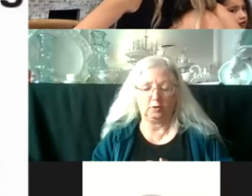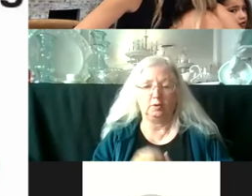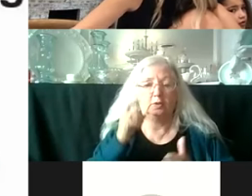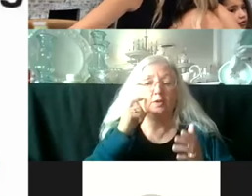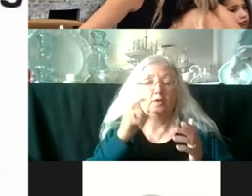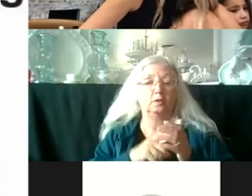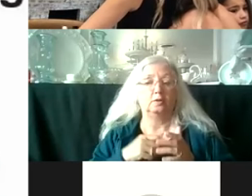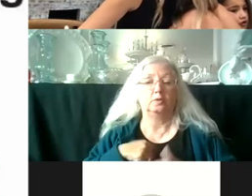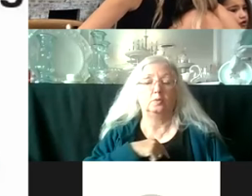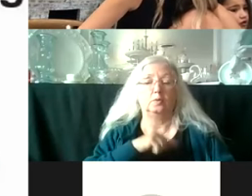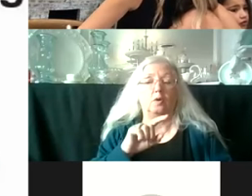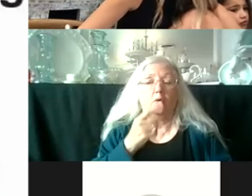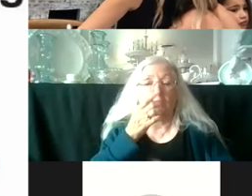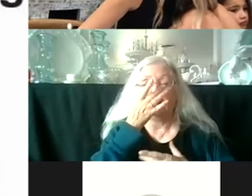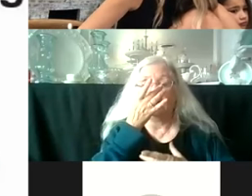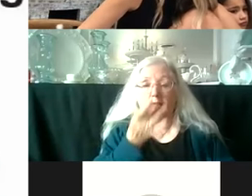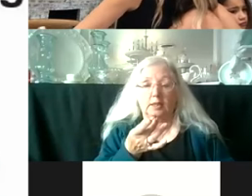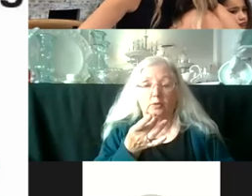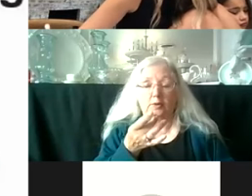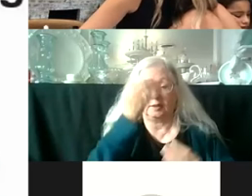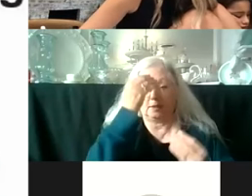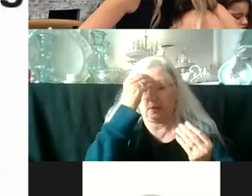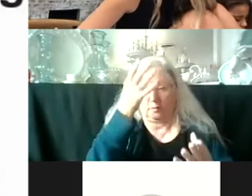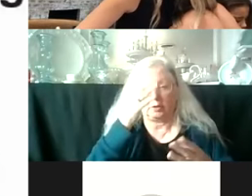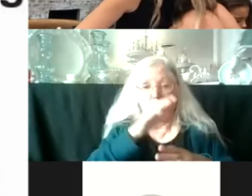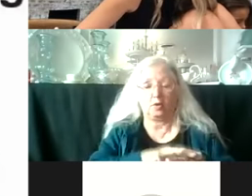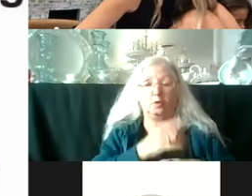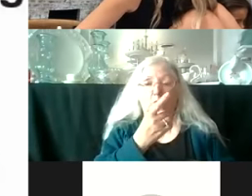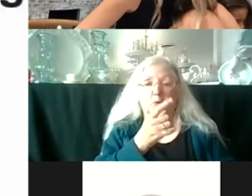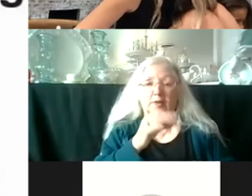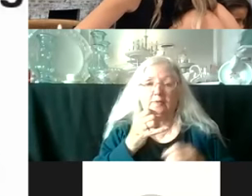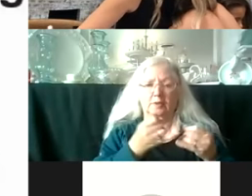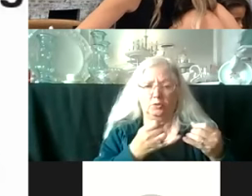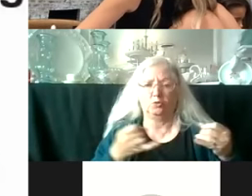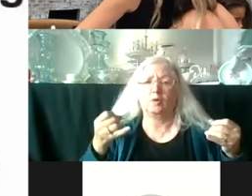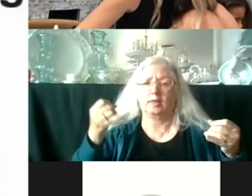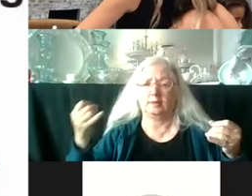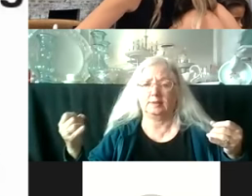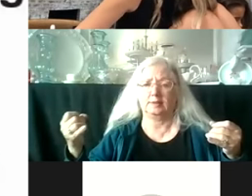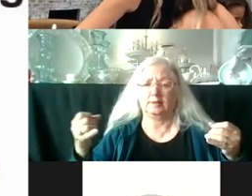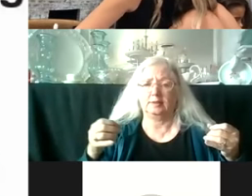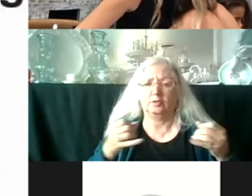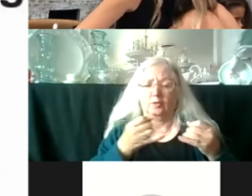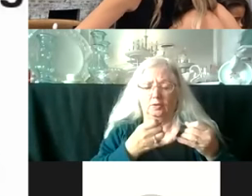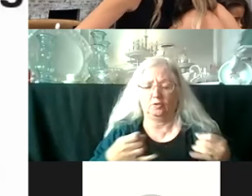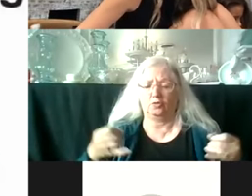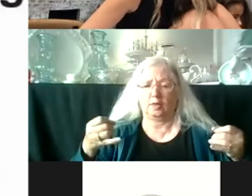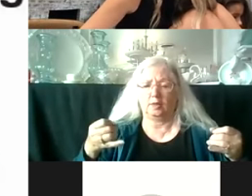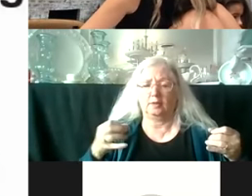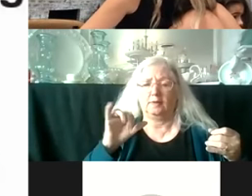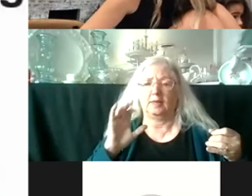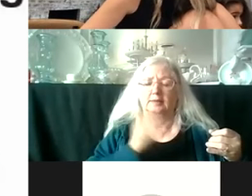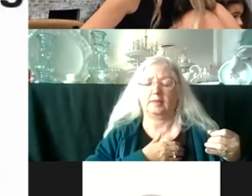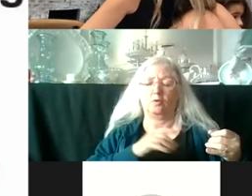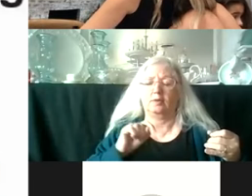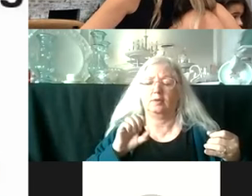we're only interested in the information on one of the two strands. So this strand right here is our template